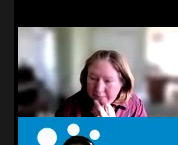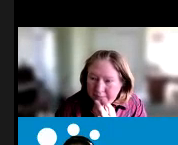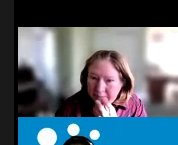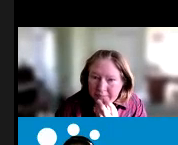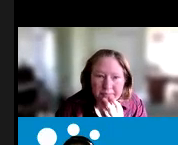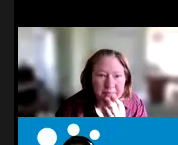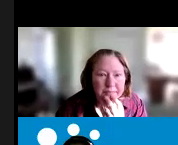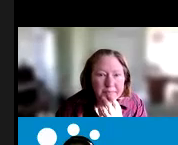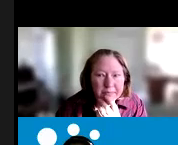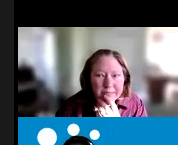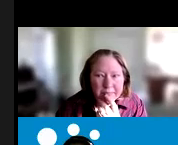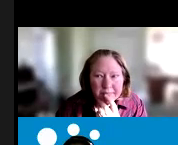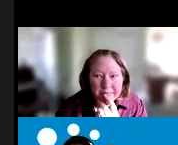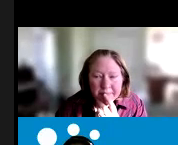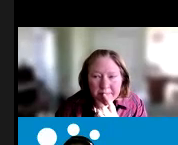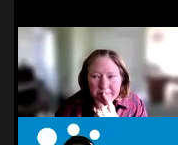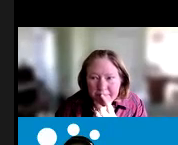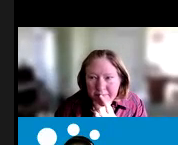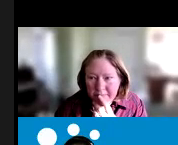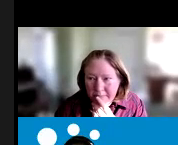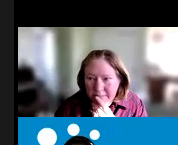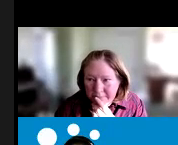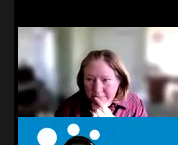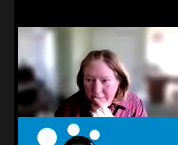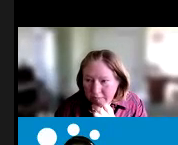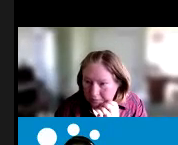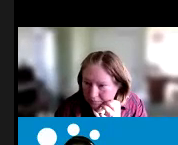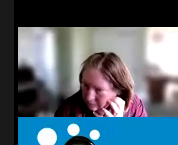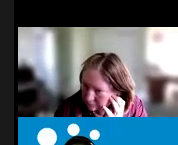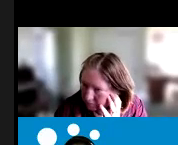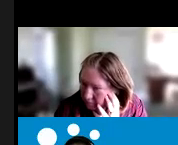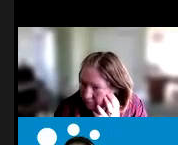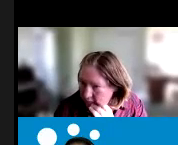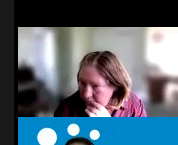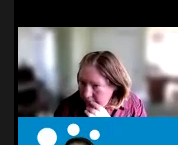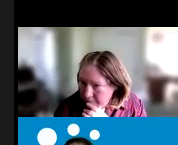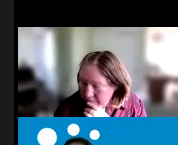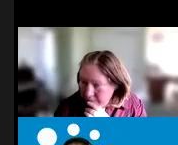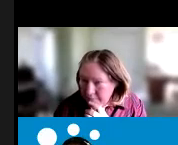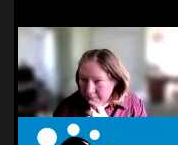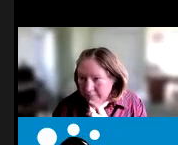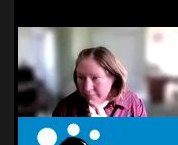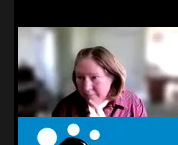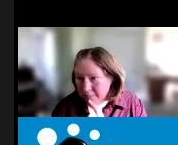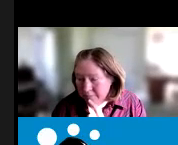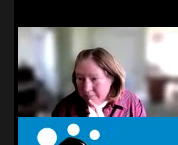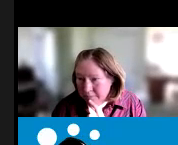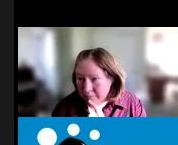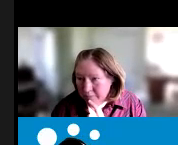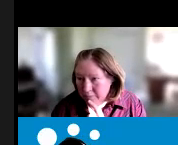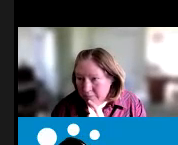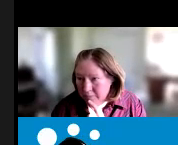going to, accurately affect the populations that are being affected, right? And I think at least in terms